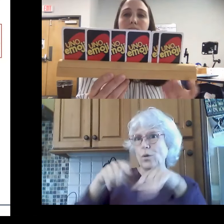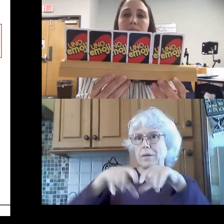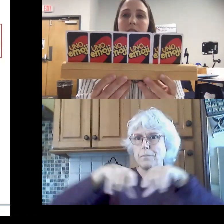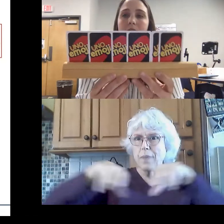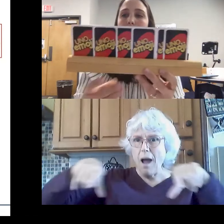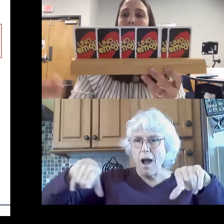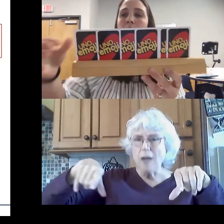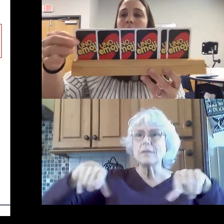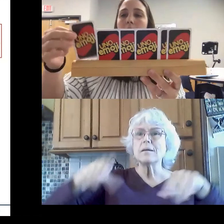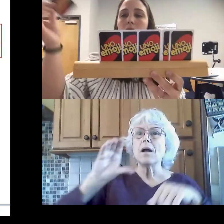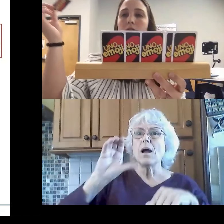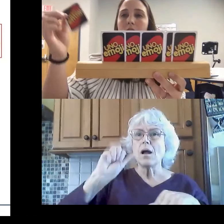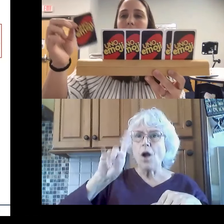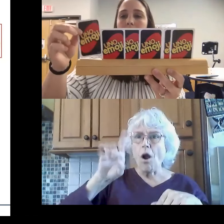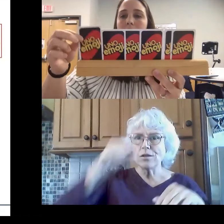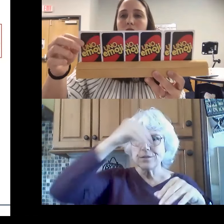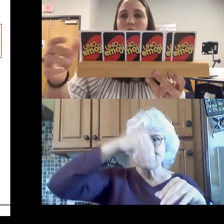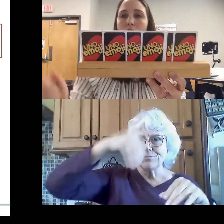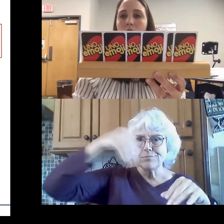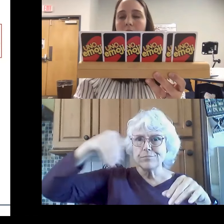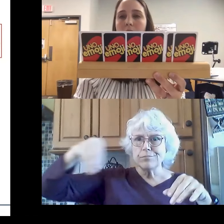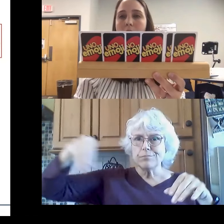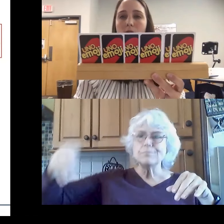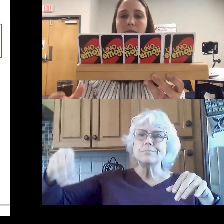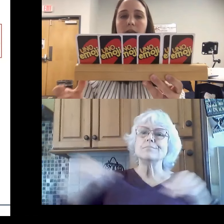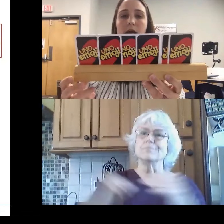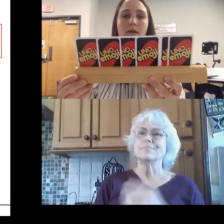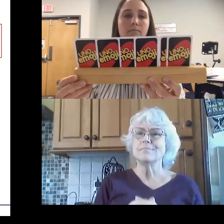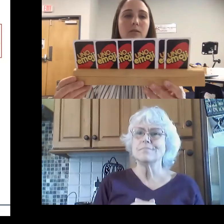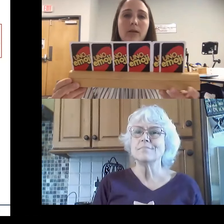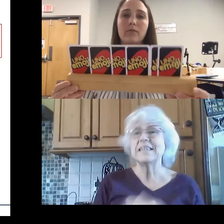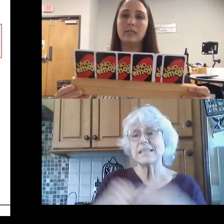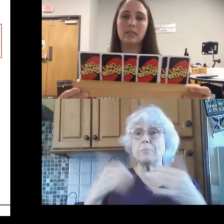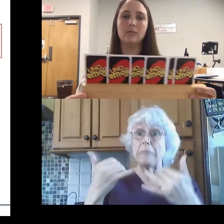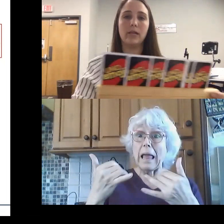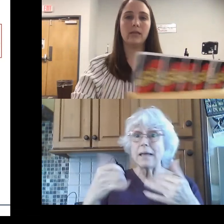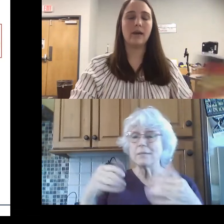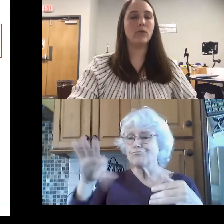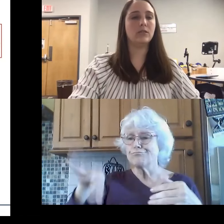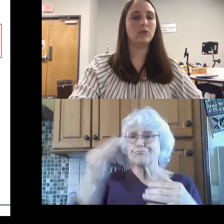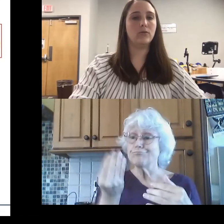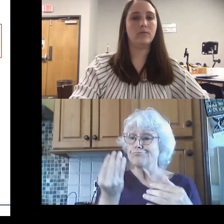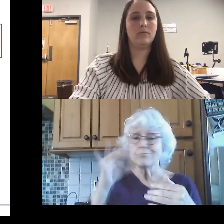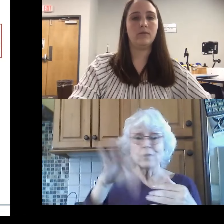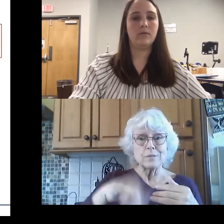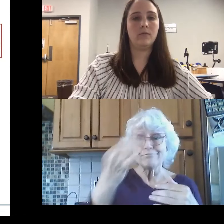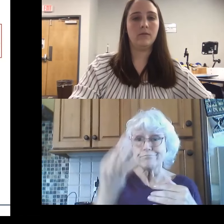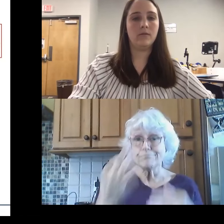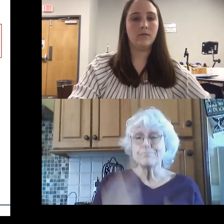um, the table. And you would just slide your card in and out of it, um, to be able to display it that way too.